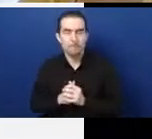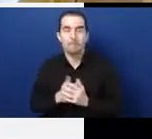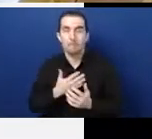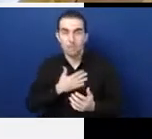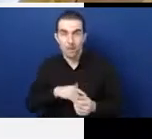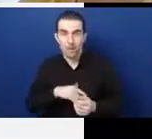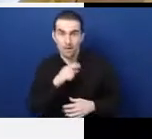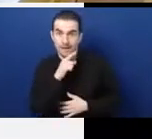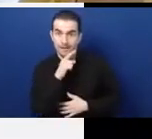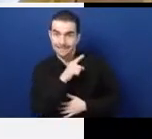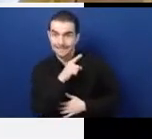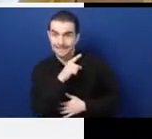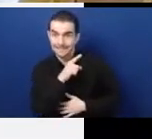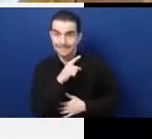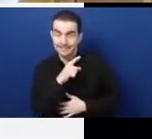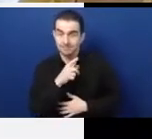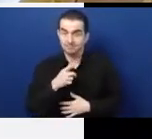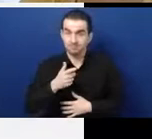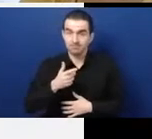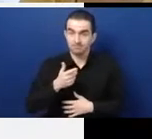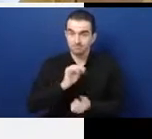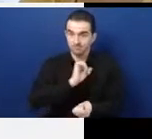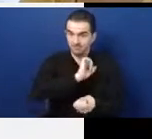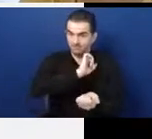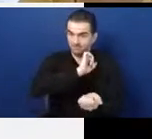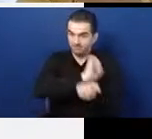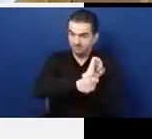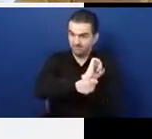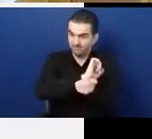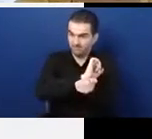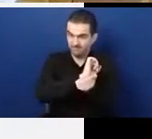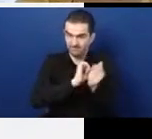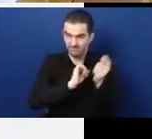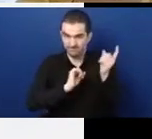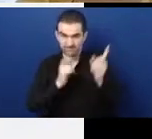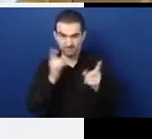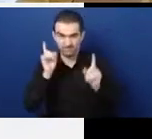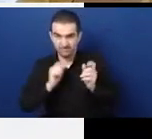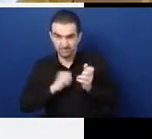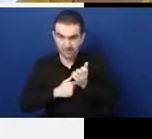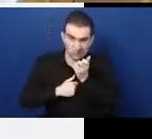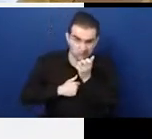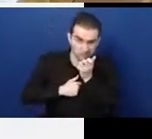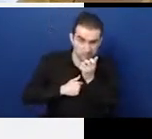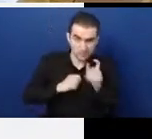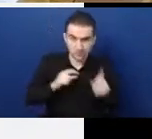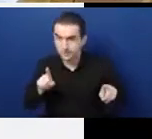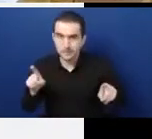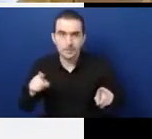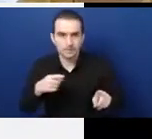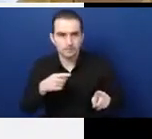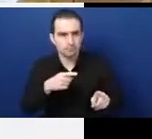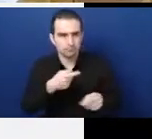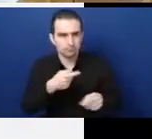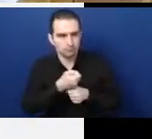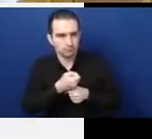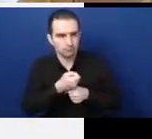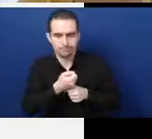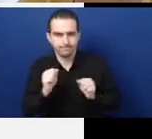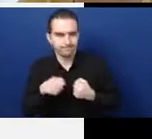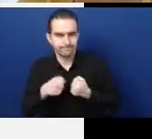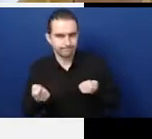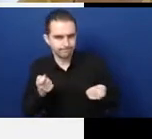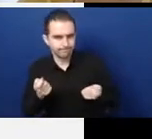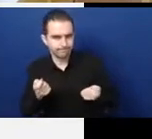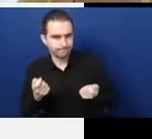also, you would find they are working on women, they are working on children, but when you bring in a case specifically on a child with disability, you say, maybe